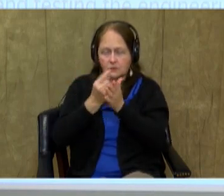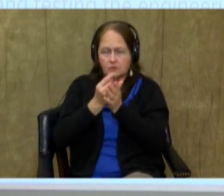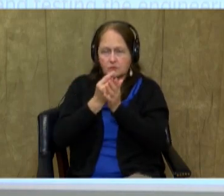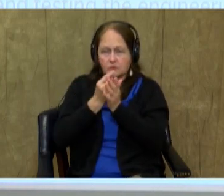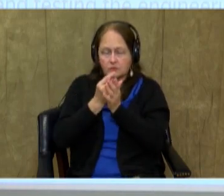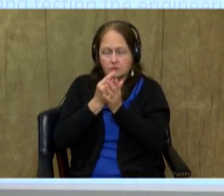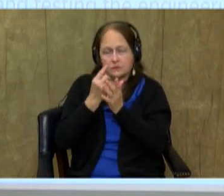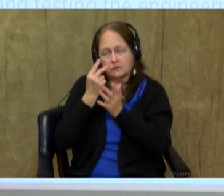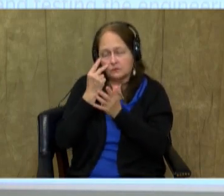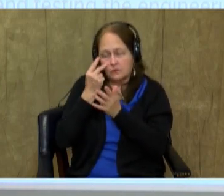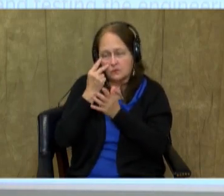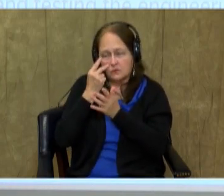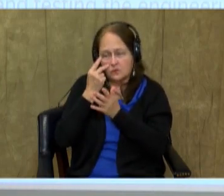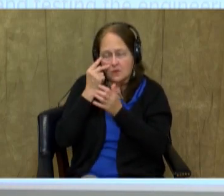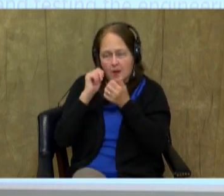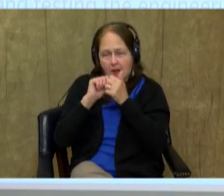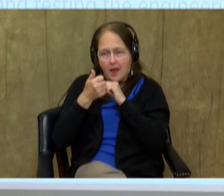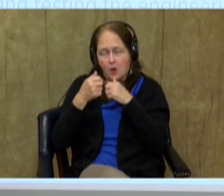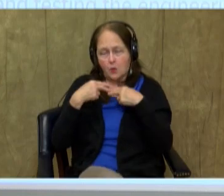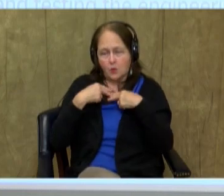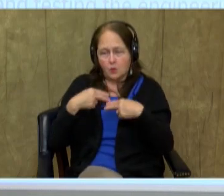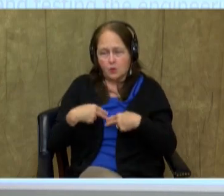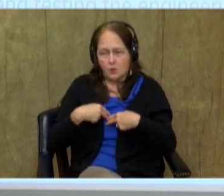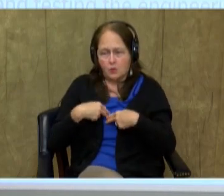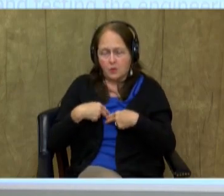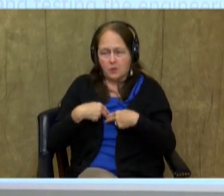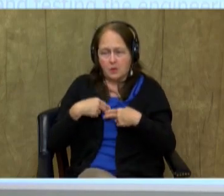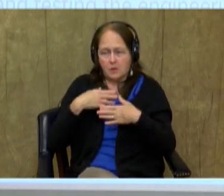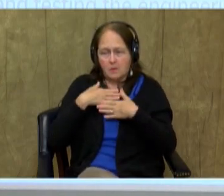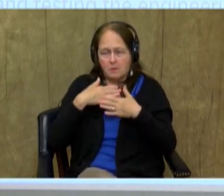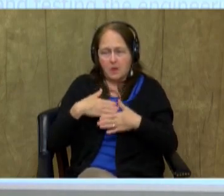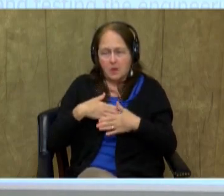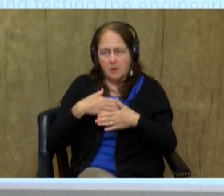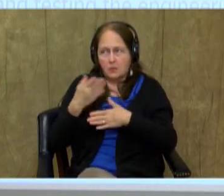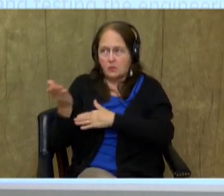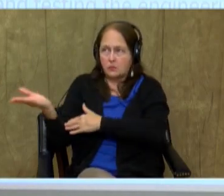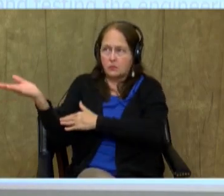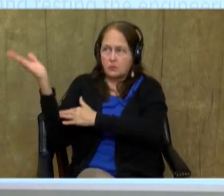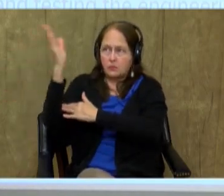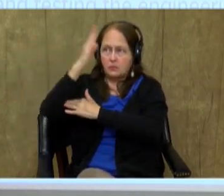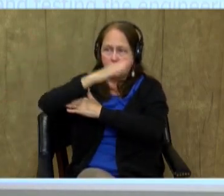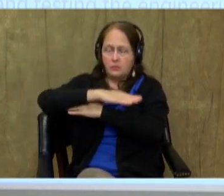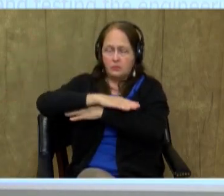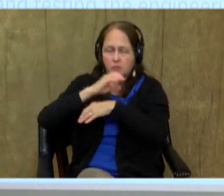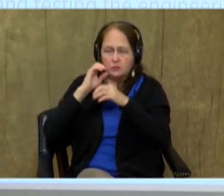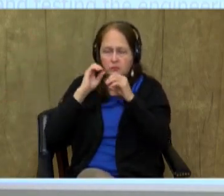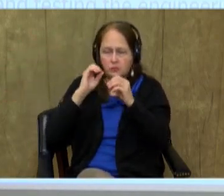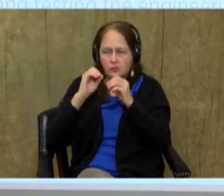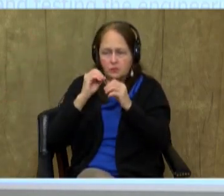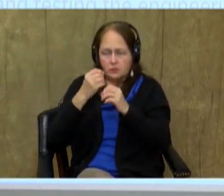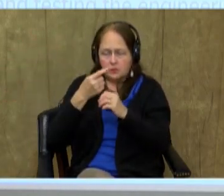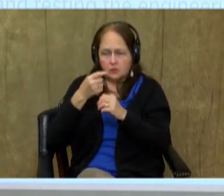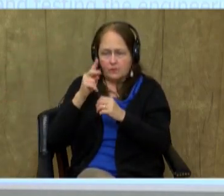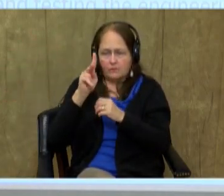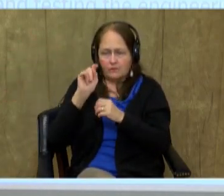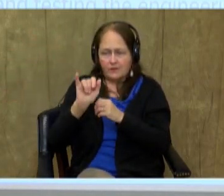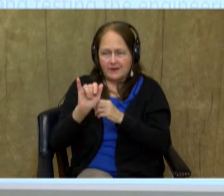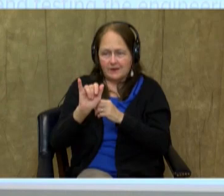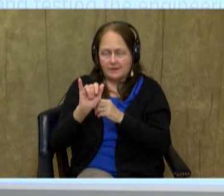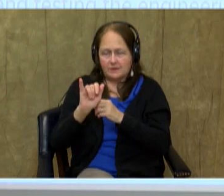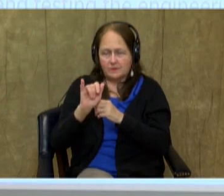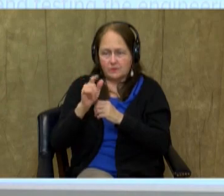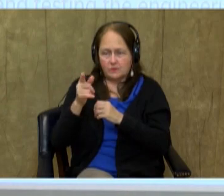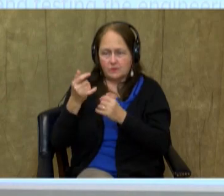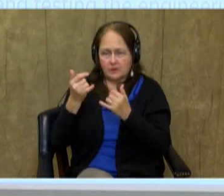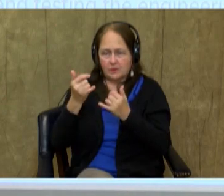that was really to see how the human body did for a full day in microgravity, which is something similar to what we see on the space station,